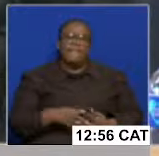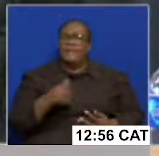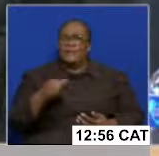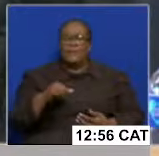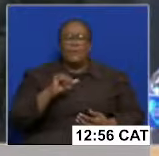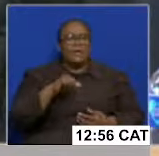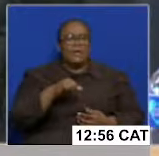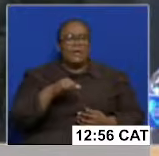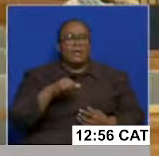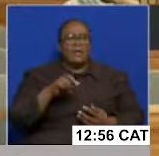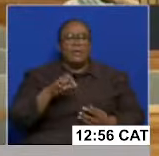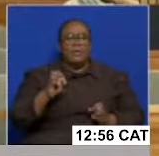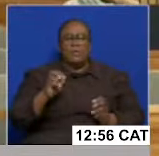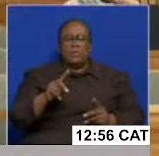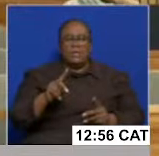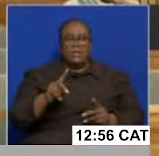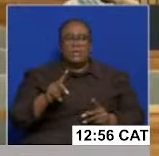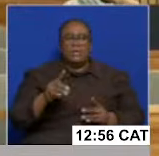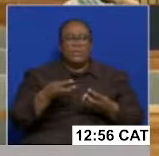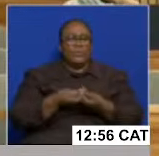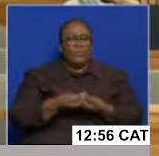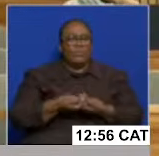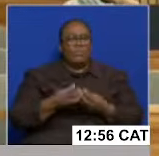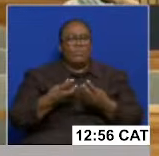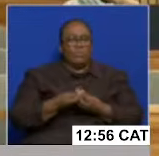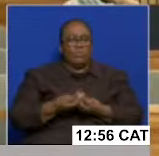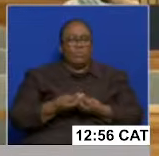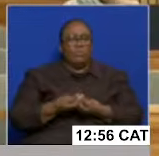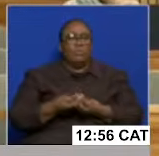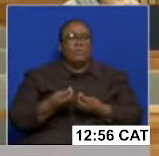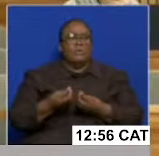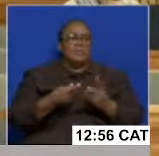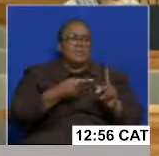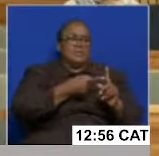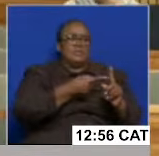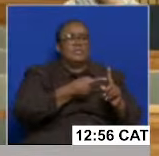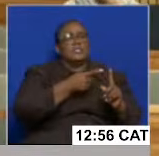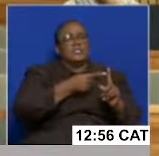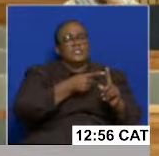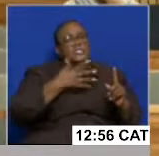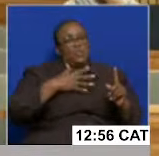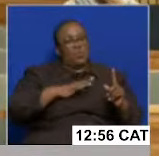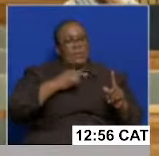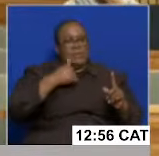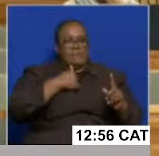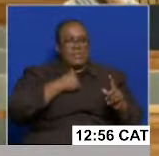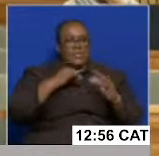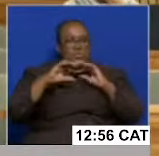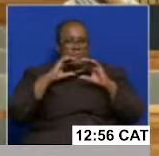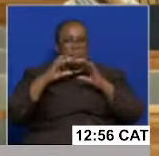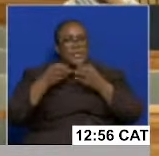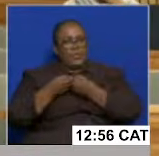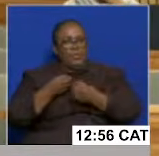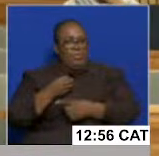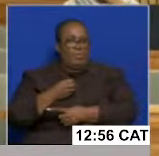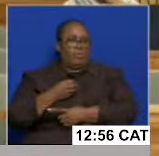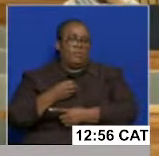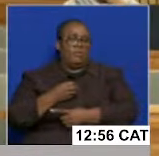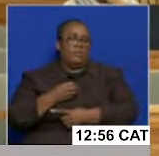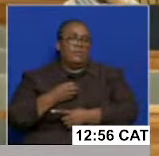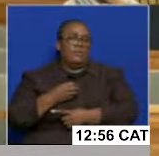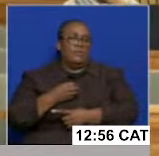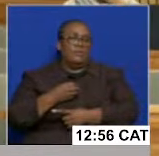with Officer Keisha, she wanted me to communicate with Magagula, and I